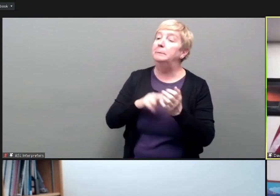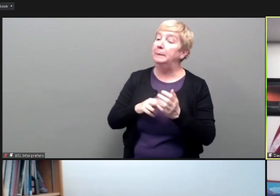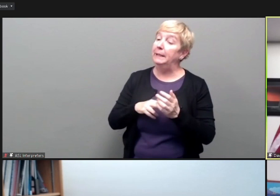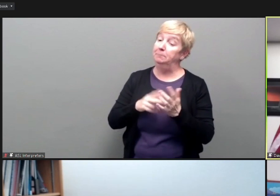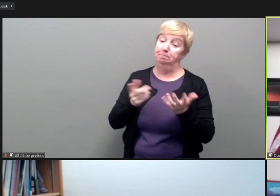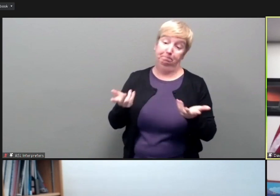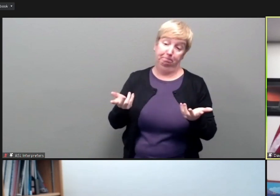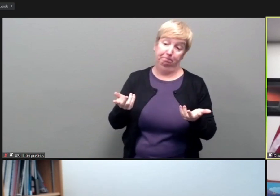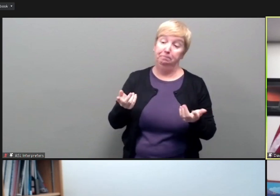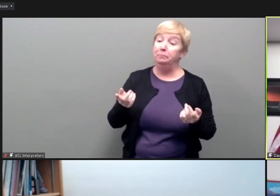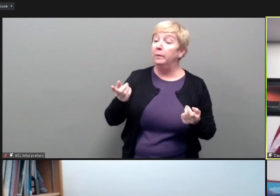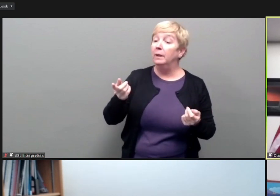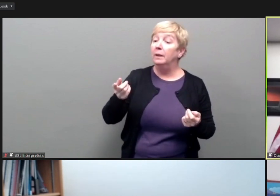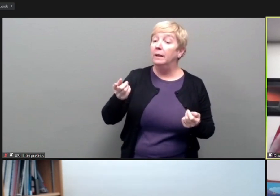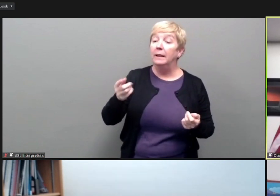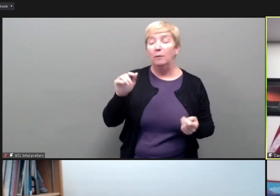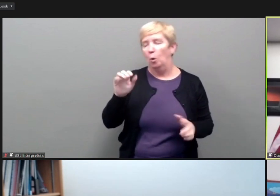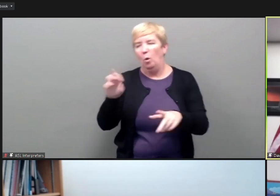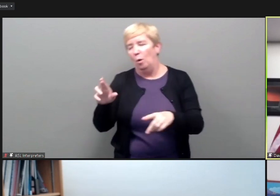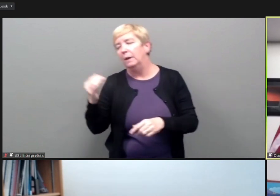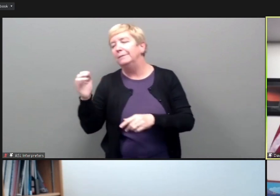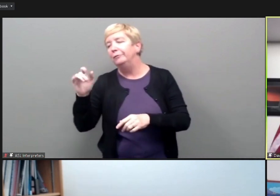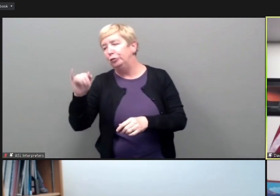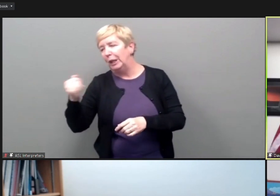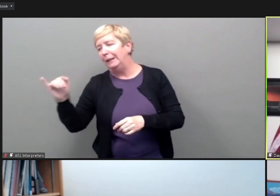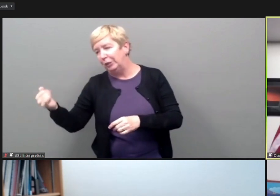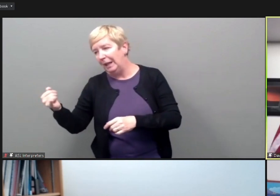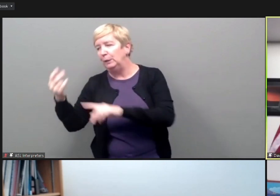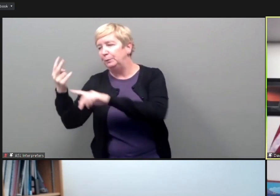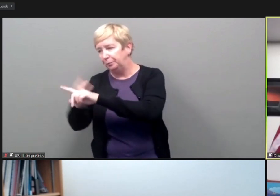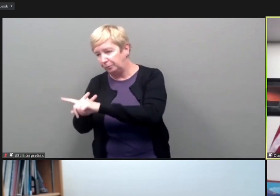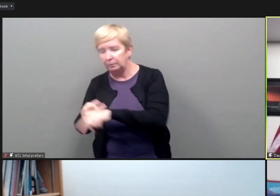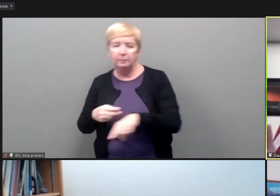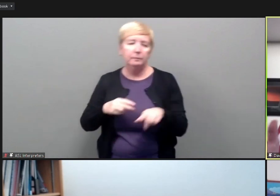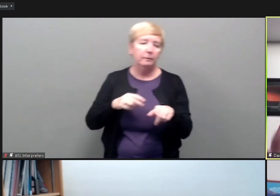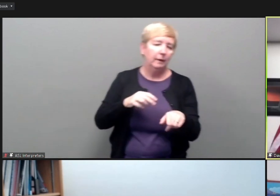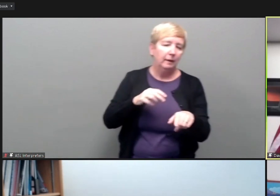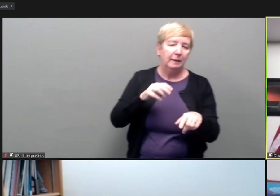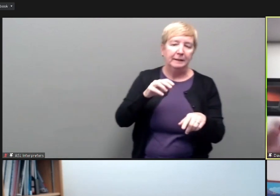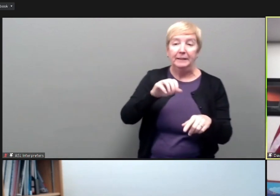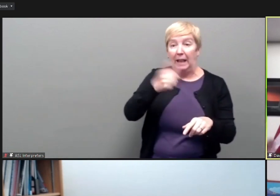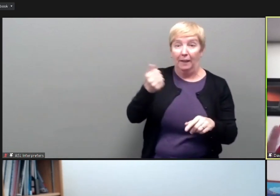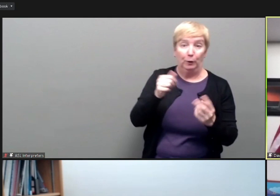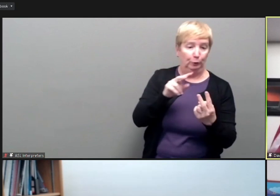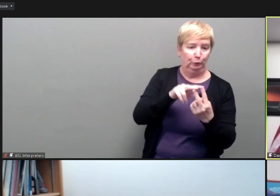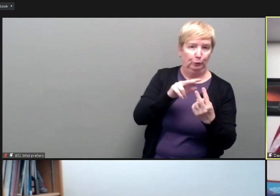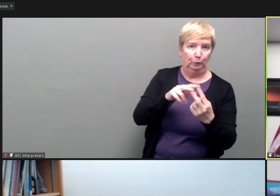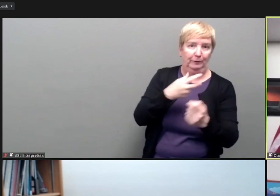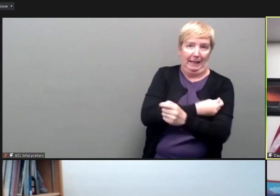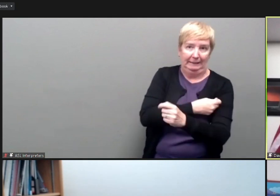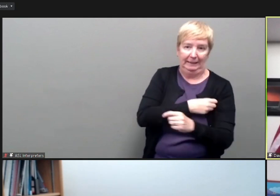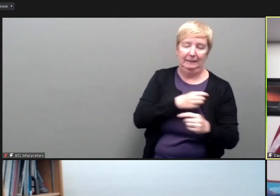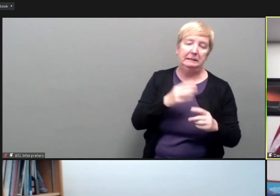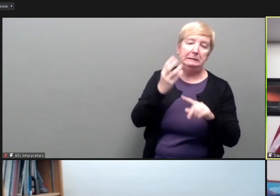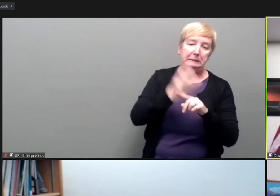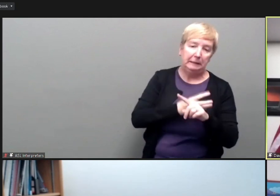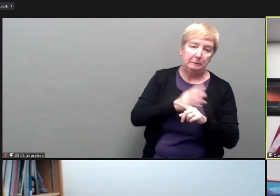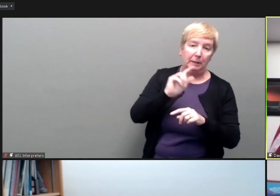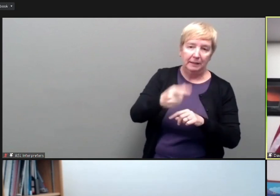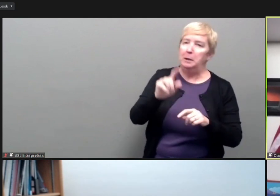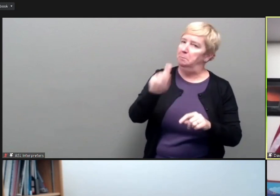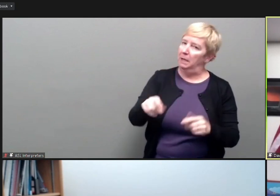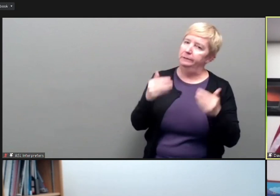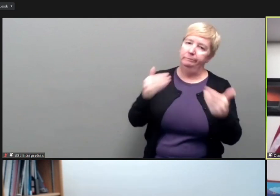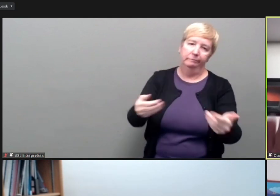than 2 months out from their J&J or more than 6 months out from another vaccine would then be expected to get a